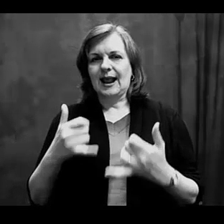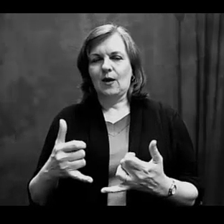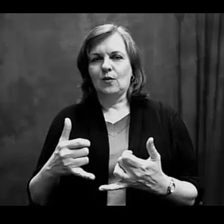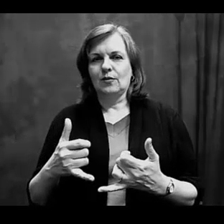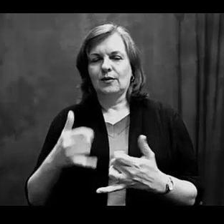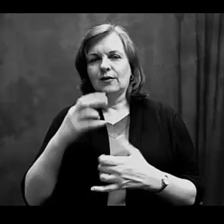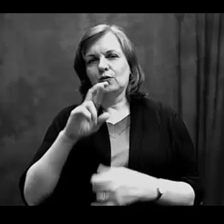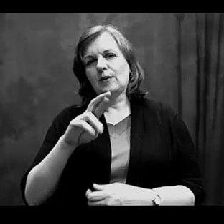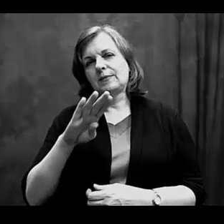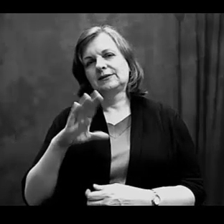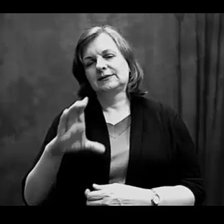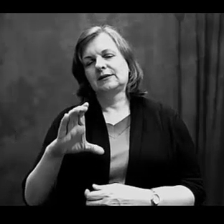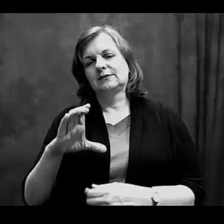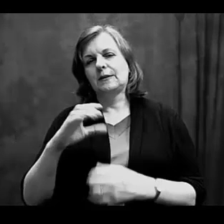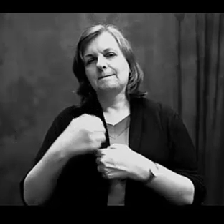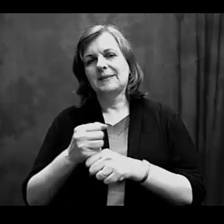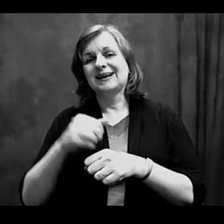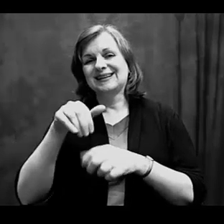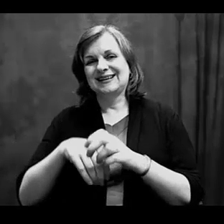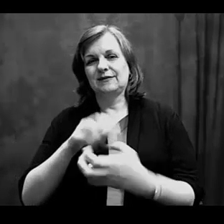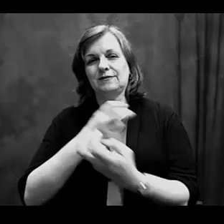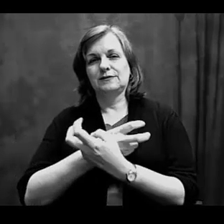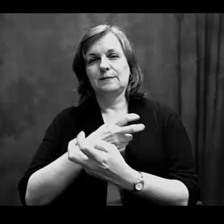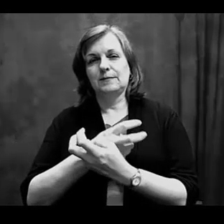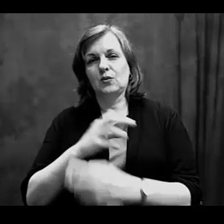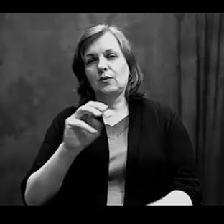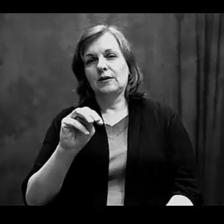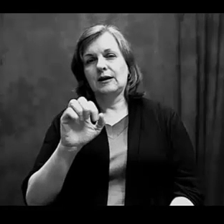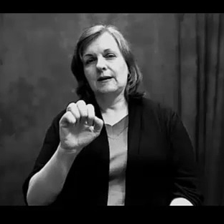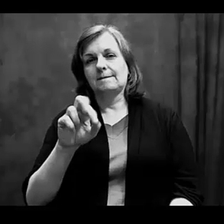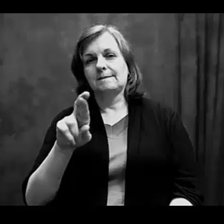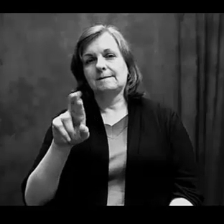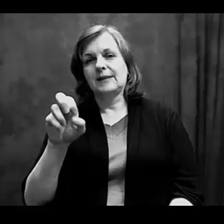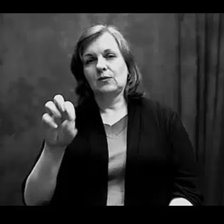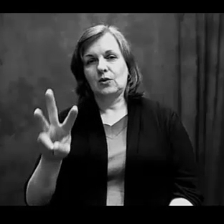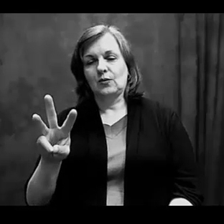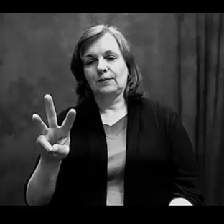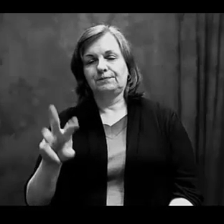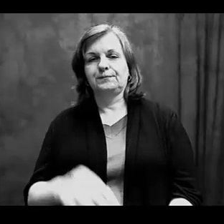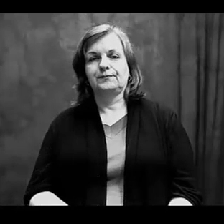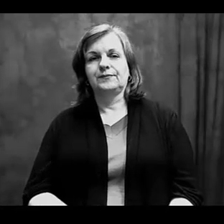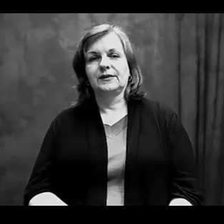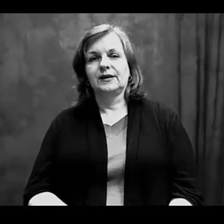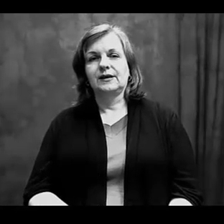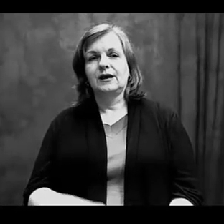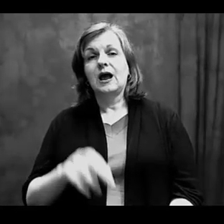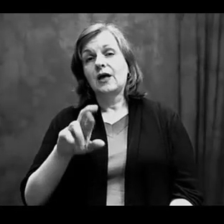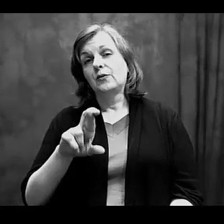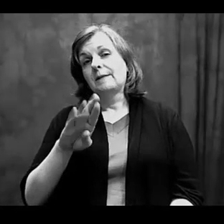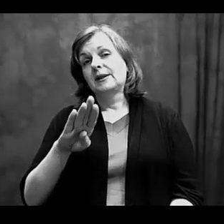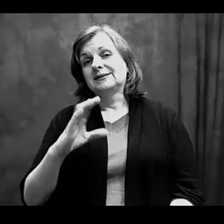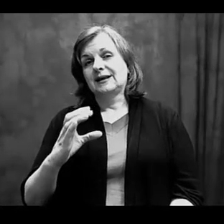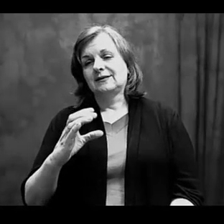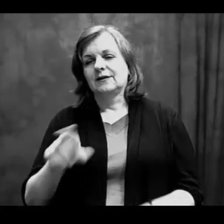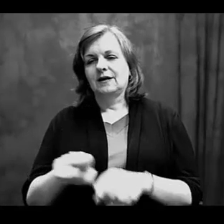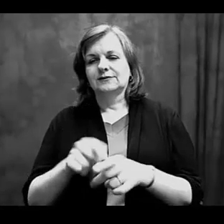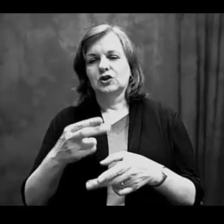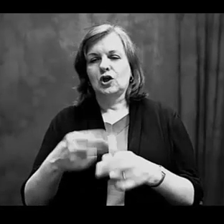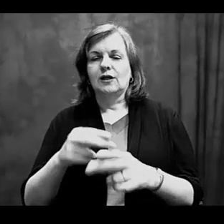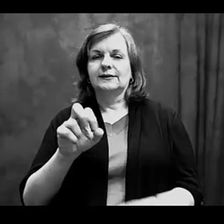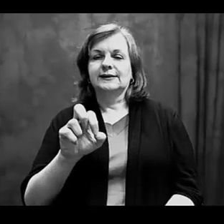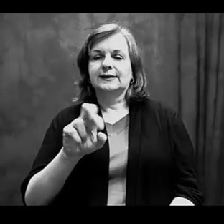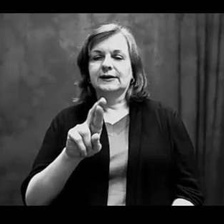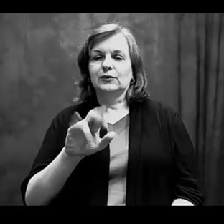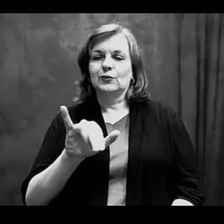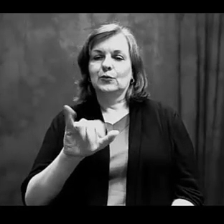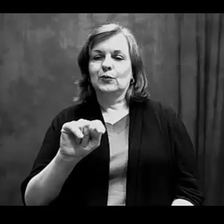at where this is actually coming from. But for now, suffice to say that it's coming from your bone marrow. Your red blood cells, or